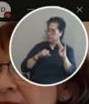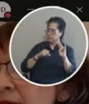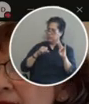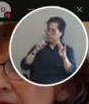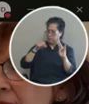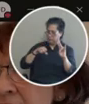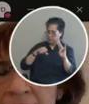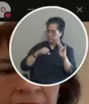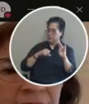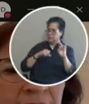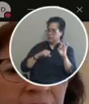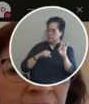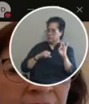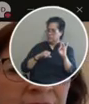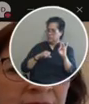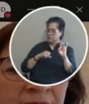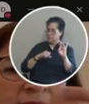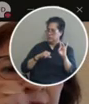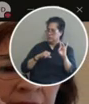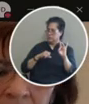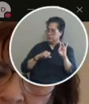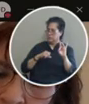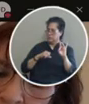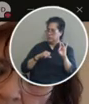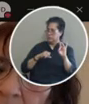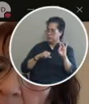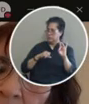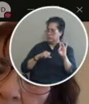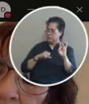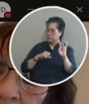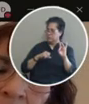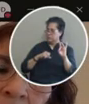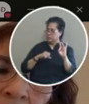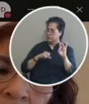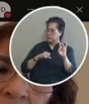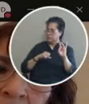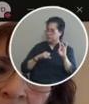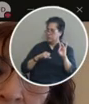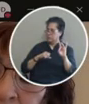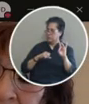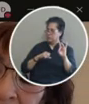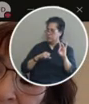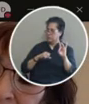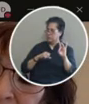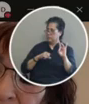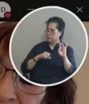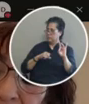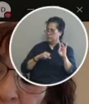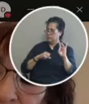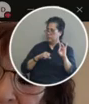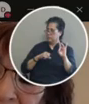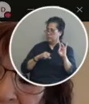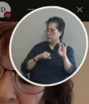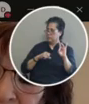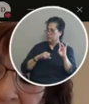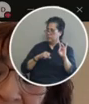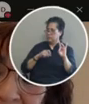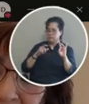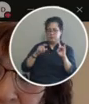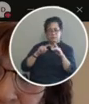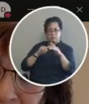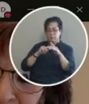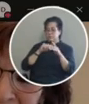Yes. And Lizarraga. All I'm saying is don't stop working on